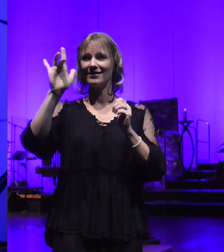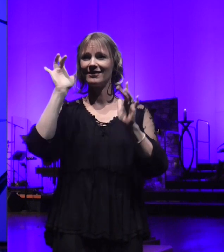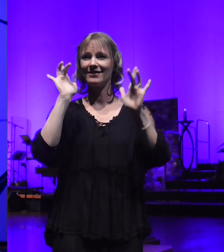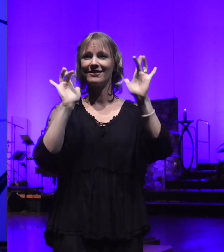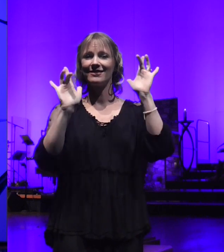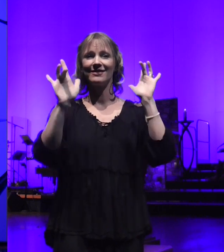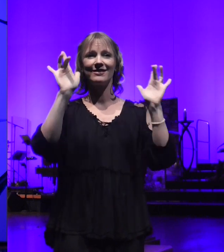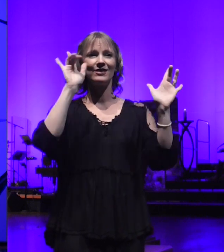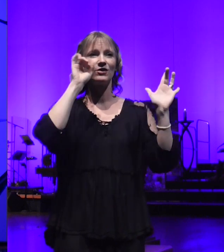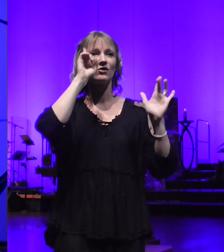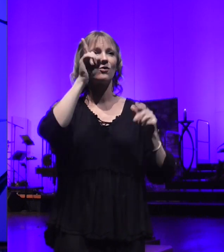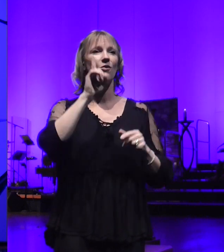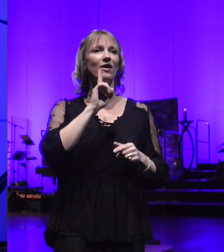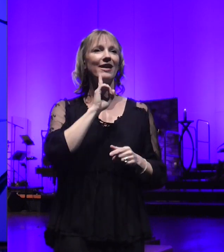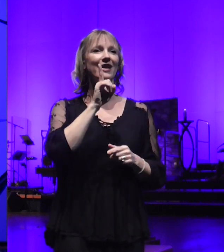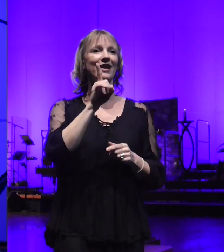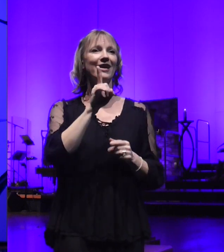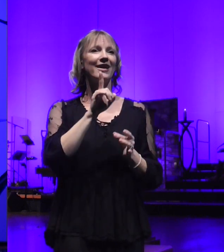face.